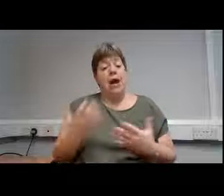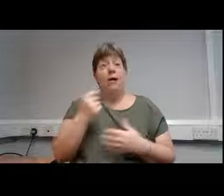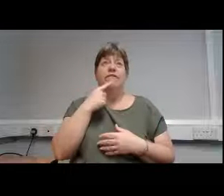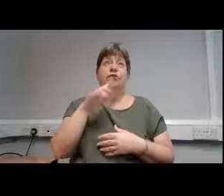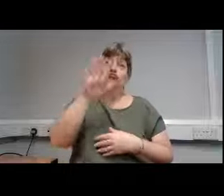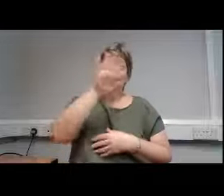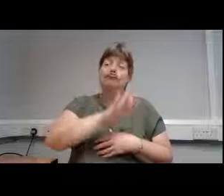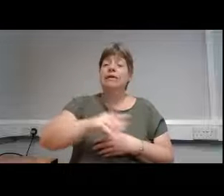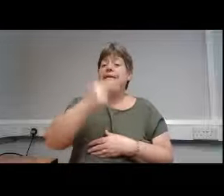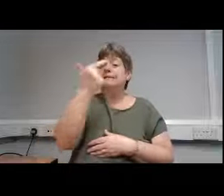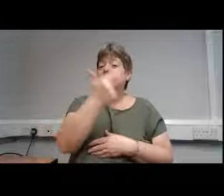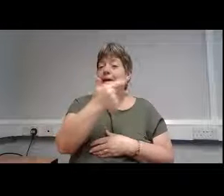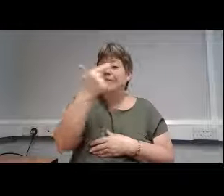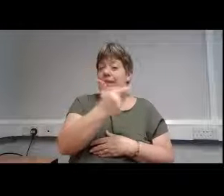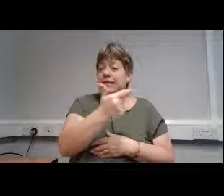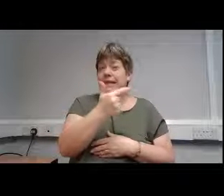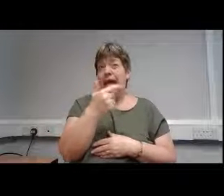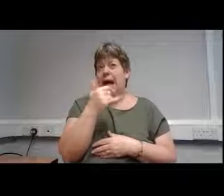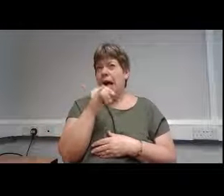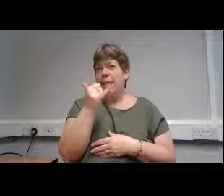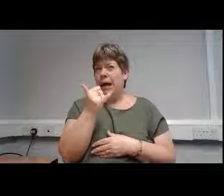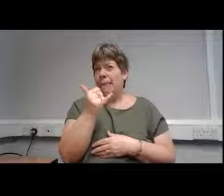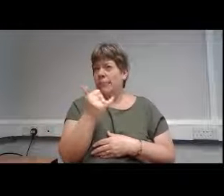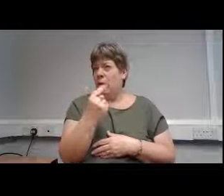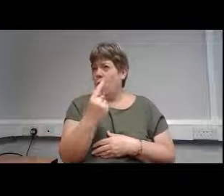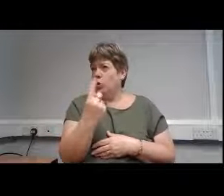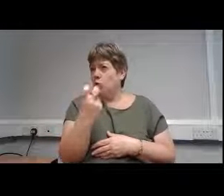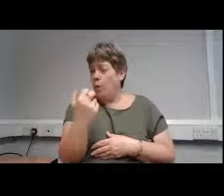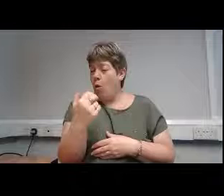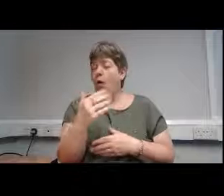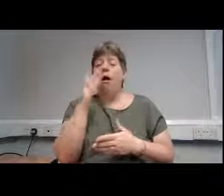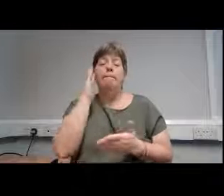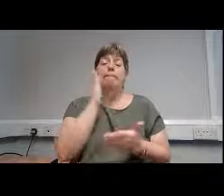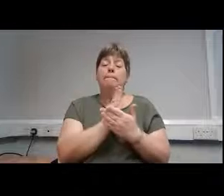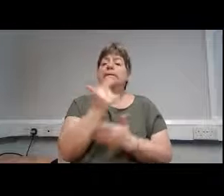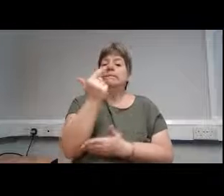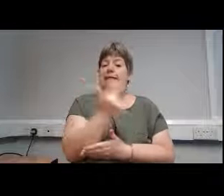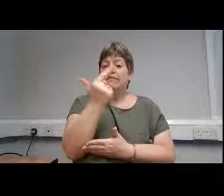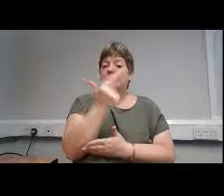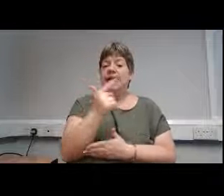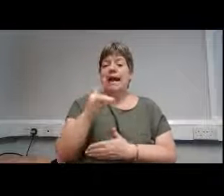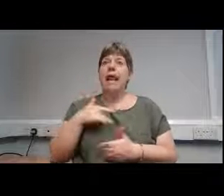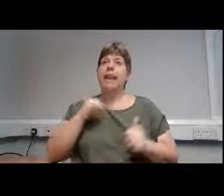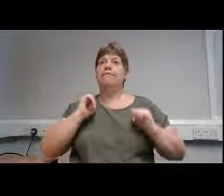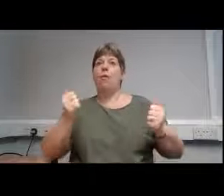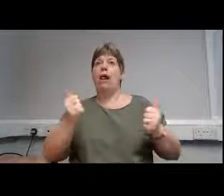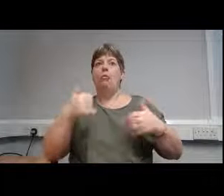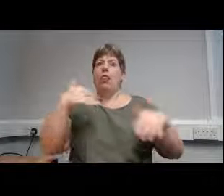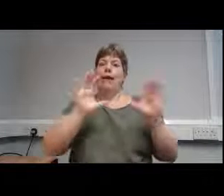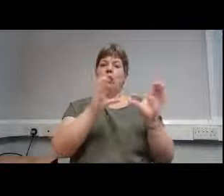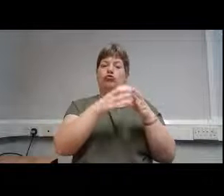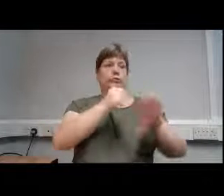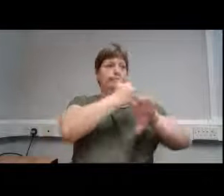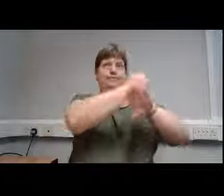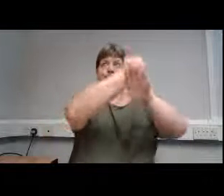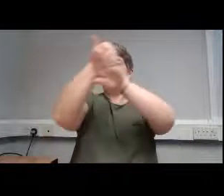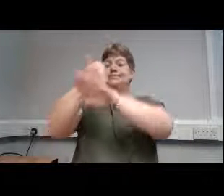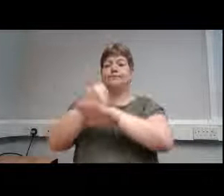around 17. It might even be a couple more than that. We've got 17 Live Well with Pain groups established